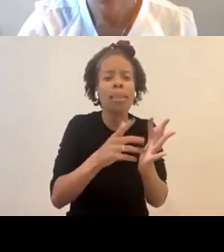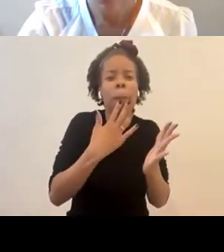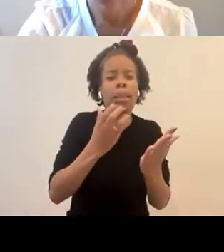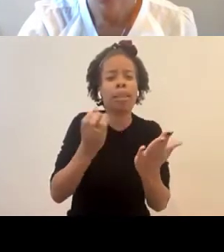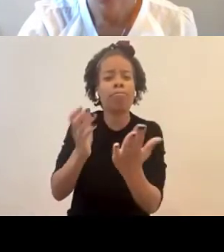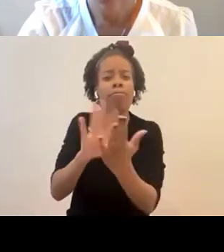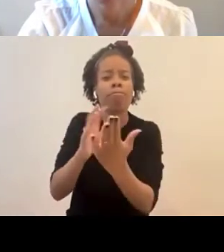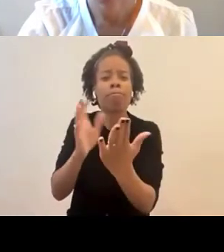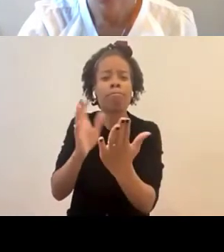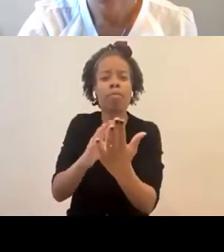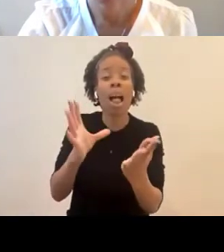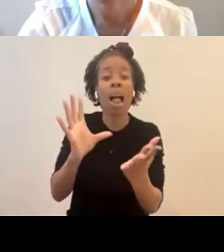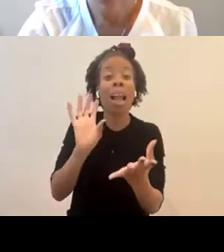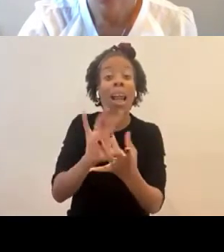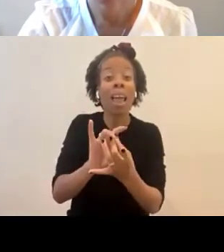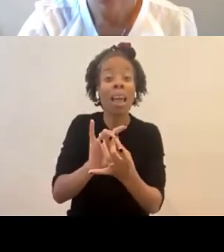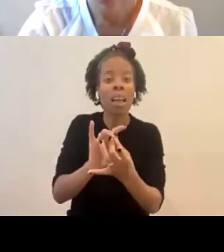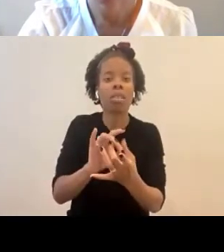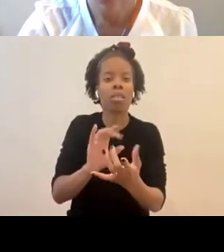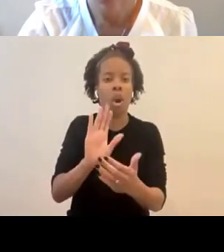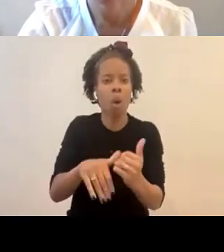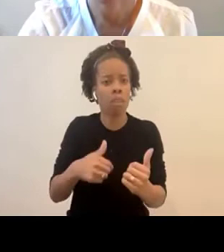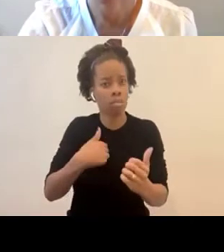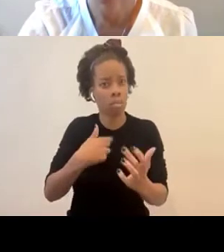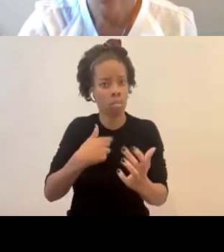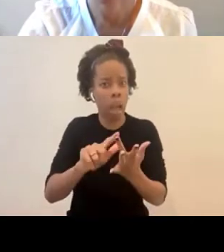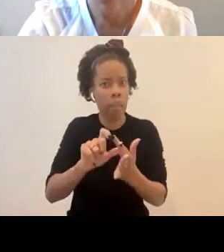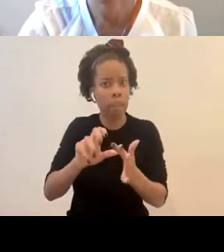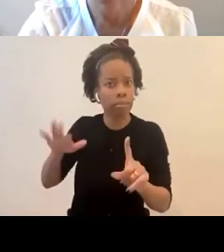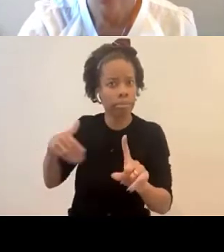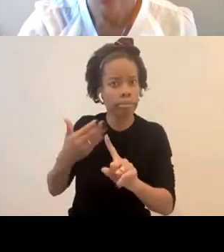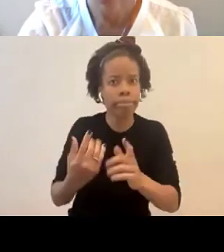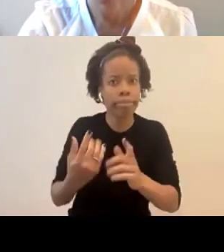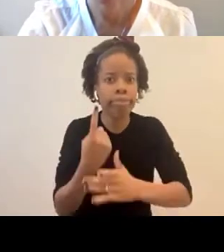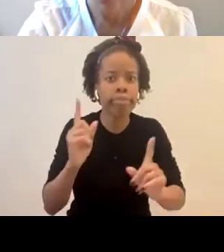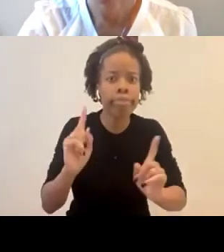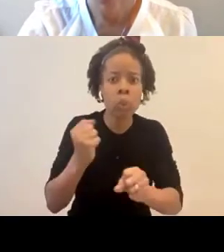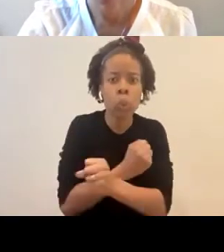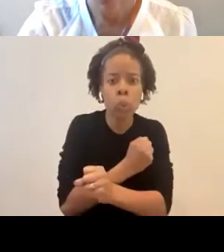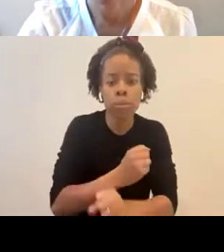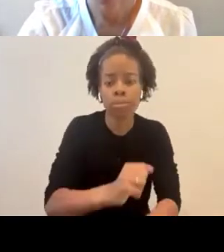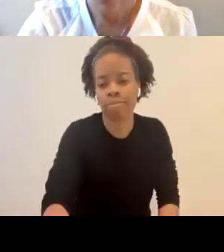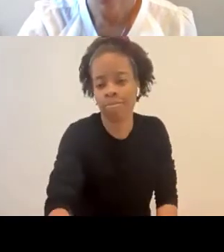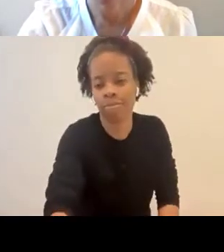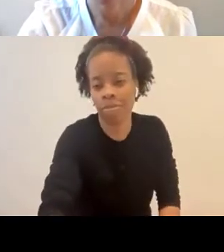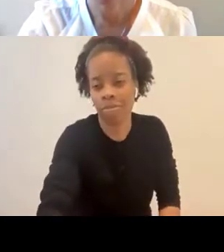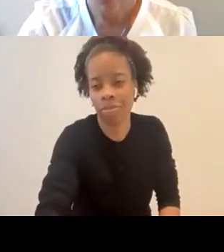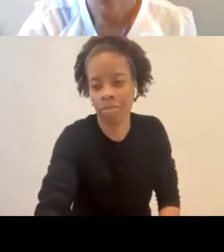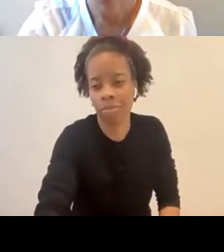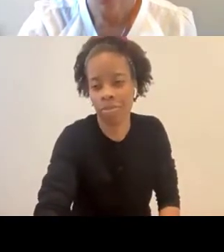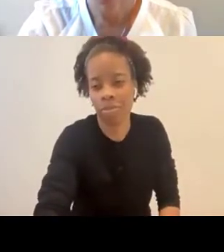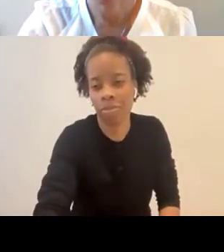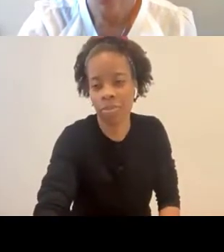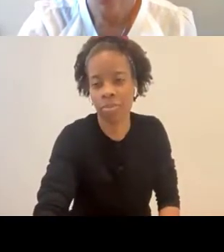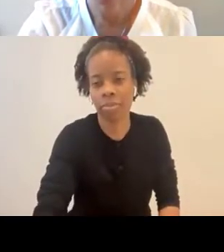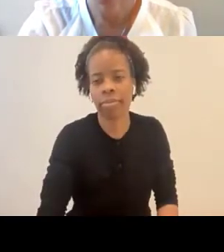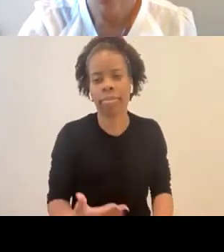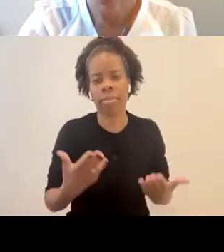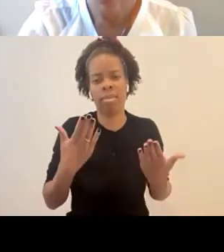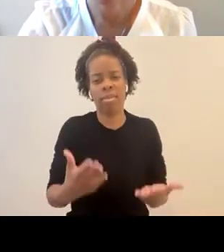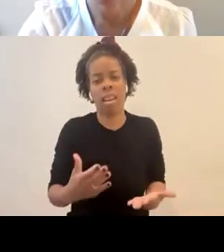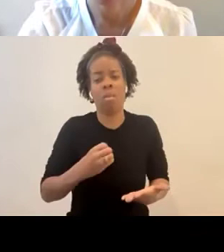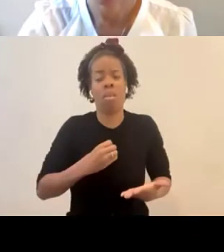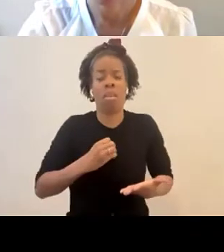finding out more about IIED's progress to date. I'm now absolutely delighted to introduce